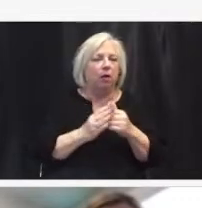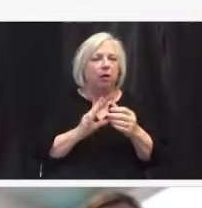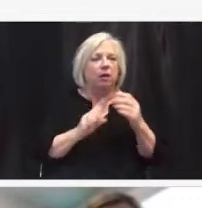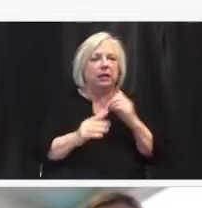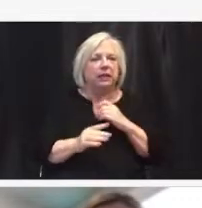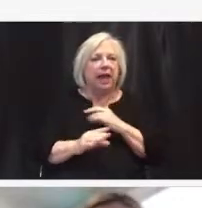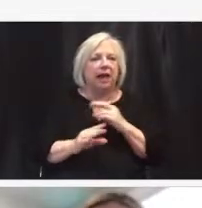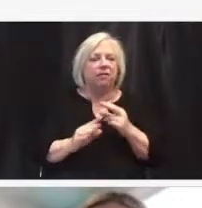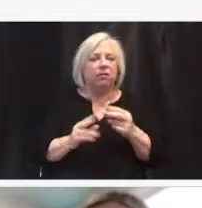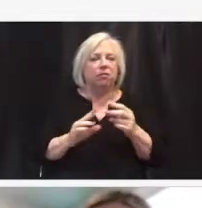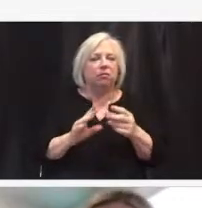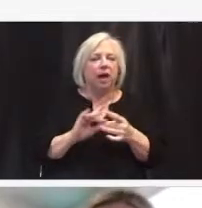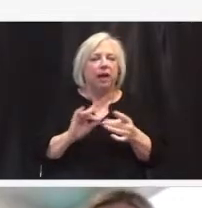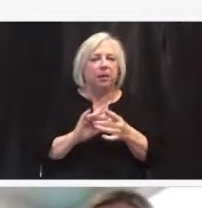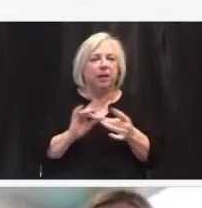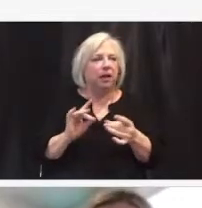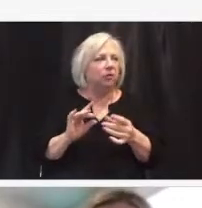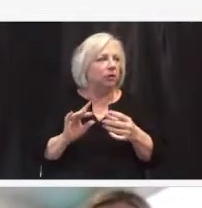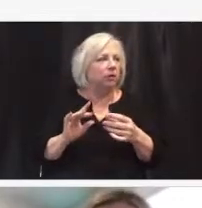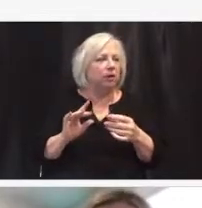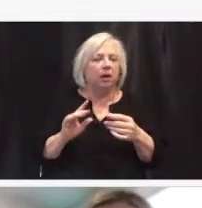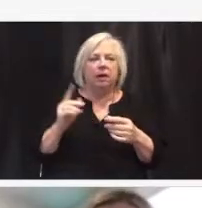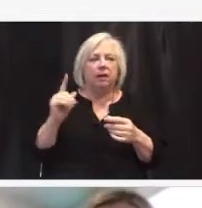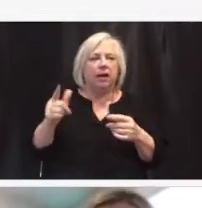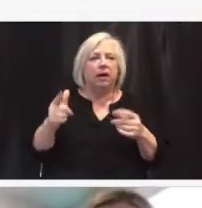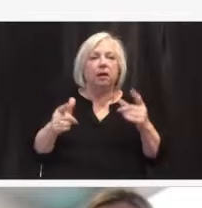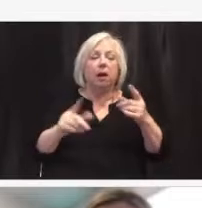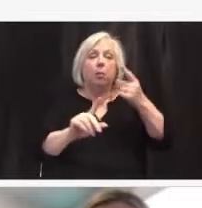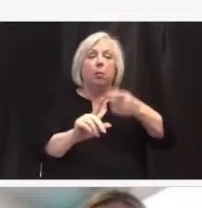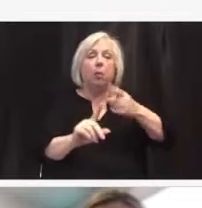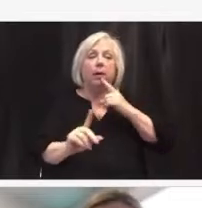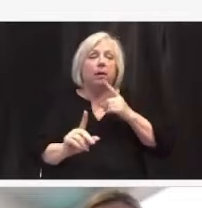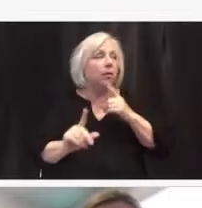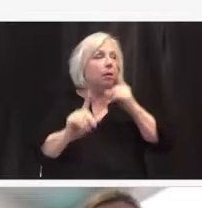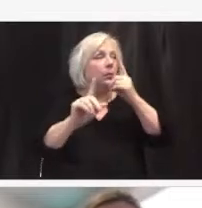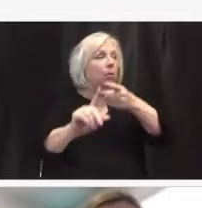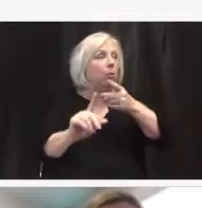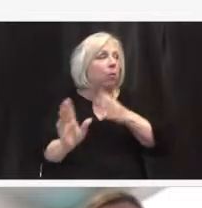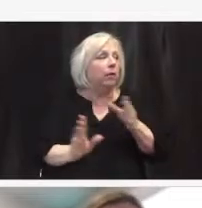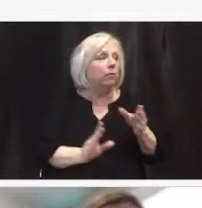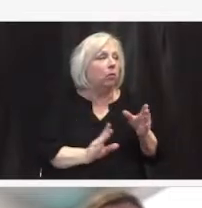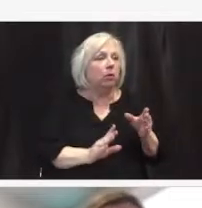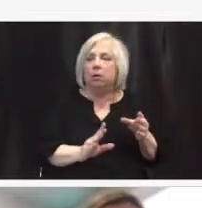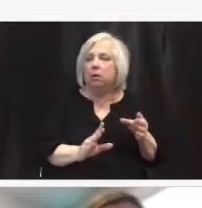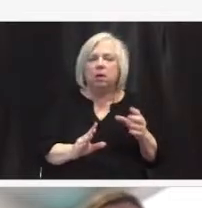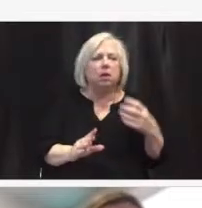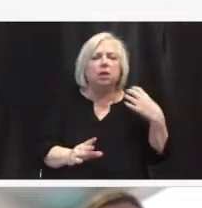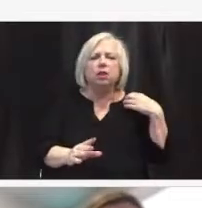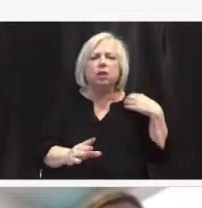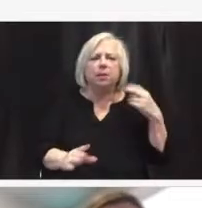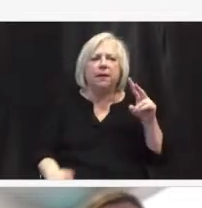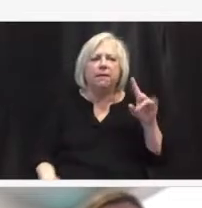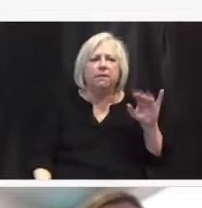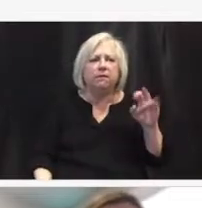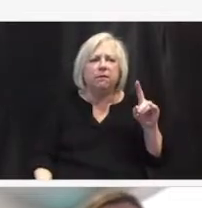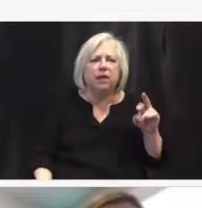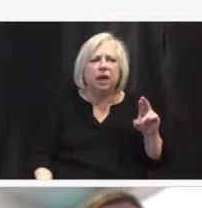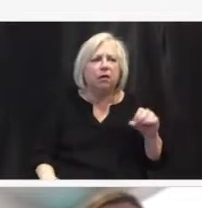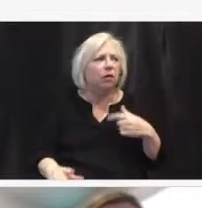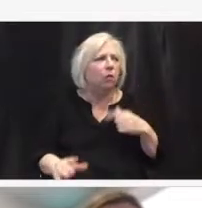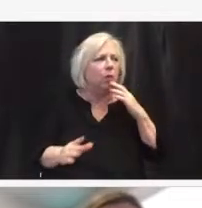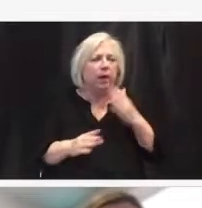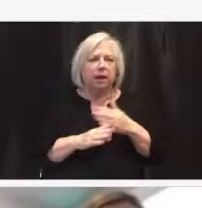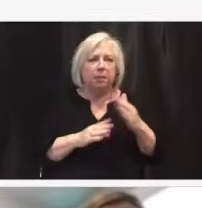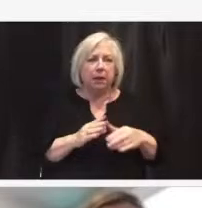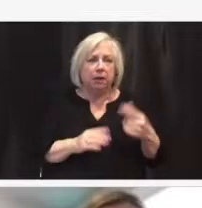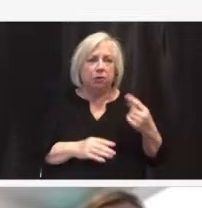have a motion and a second, and can we get a roll call? Point of order. Chairman Vickers, we completed a green